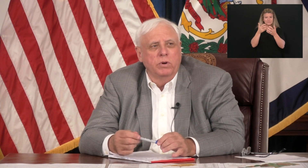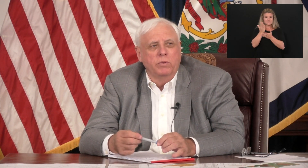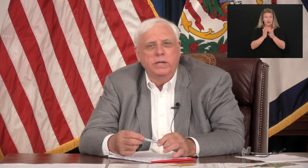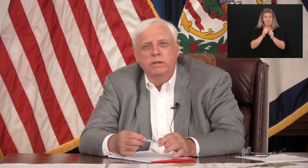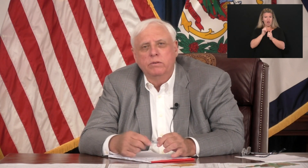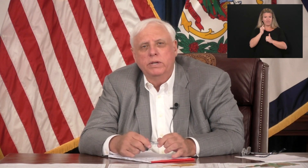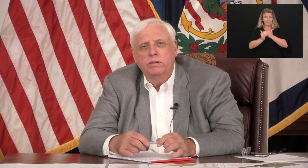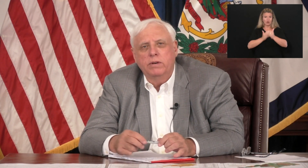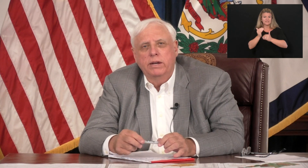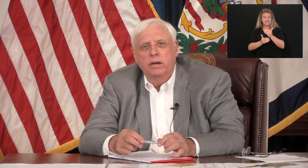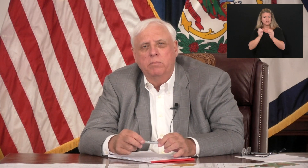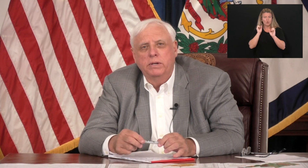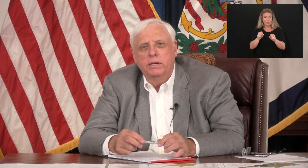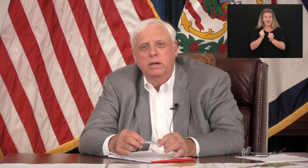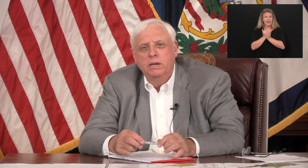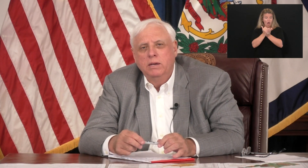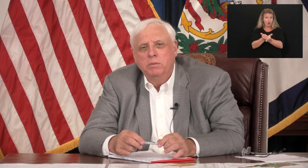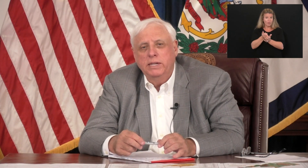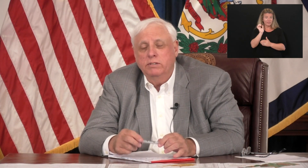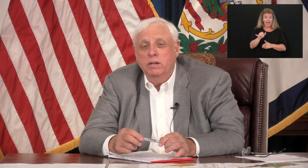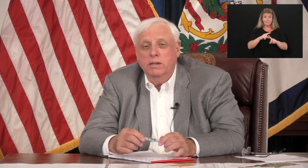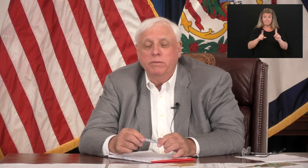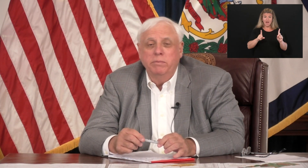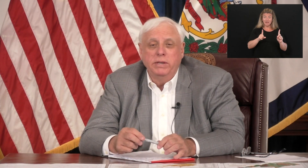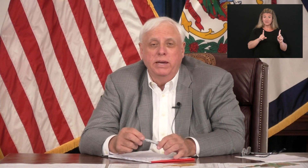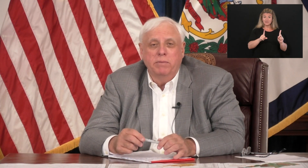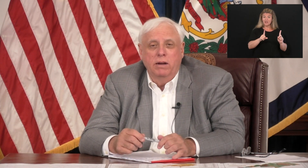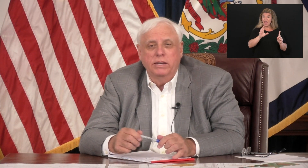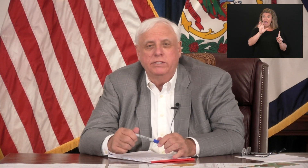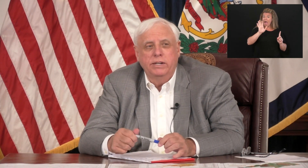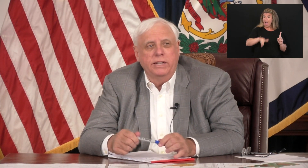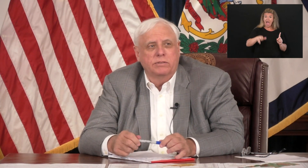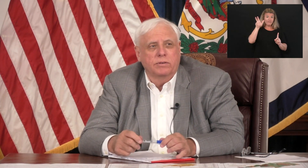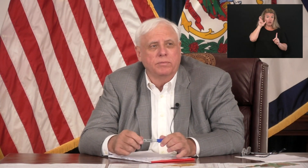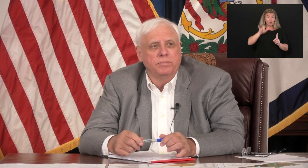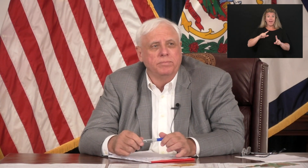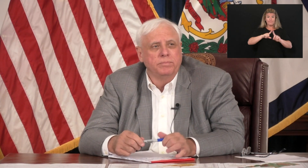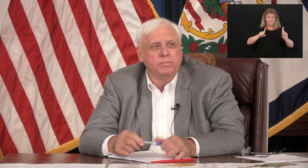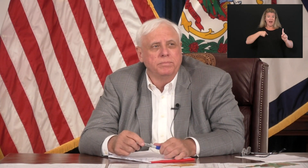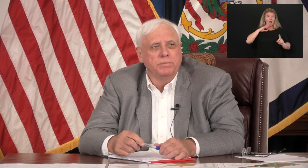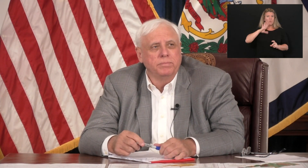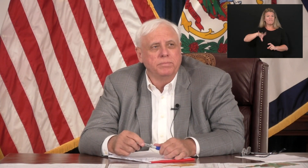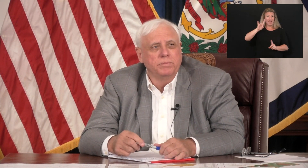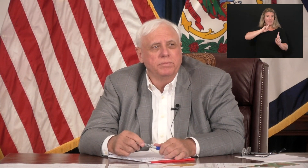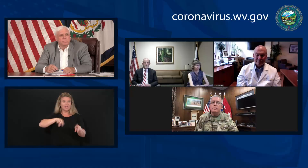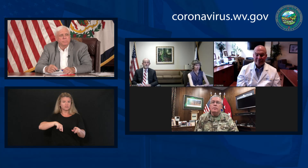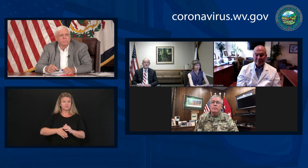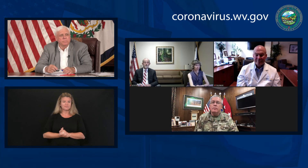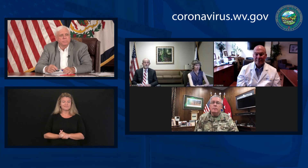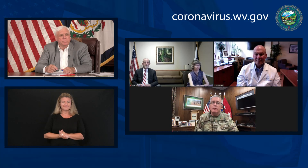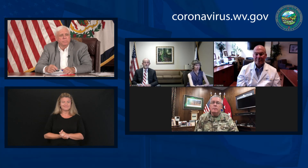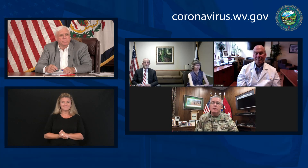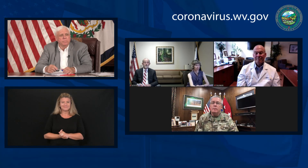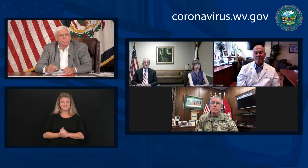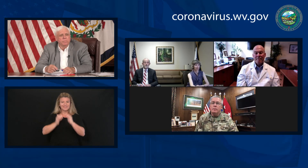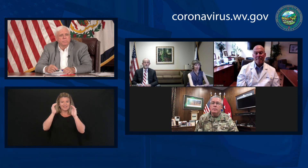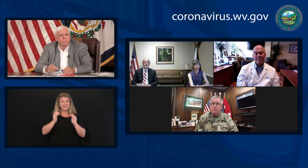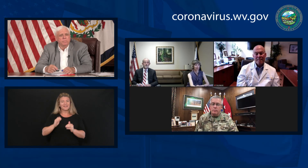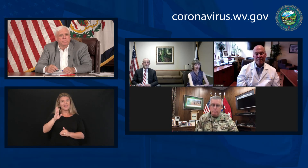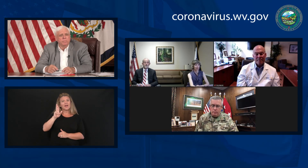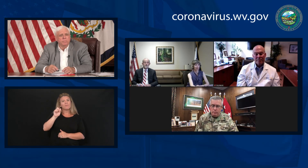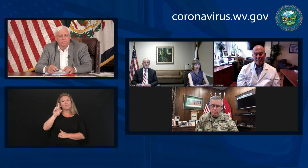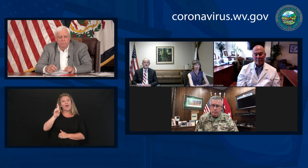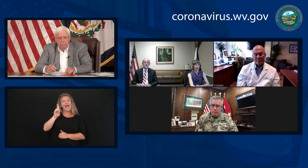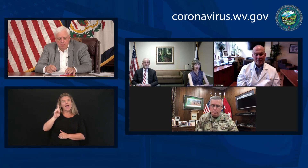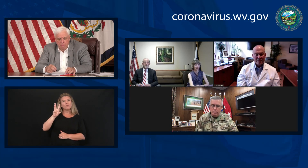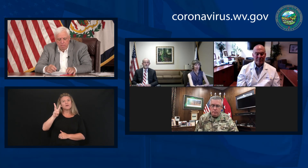here where we can try to help. But that's not come to me yet. But I'll get you an answer. All right, thank you, Paul. Next, we'll go to Brad